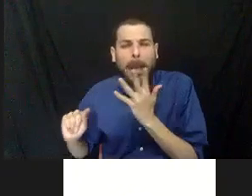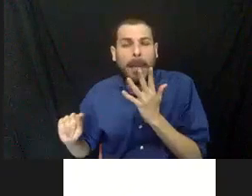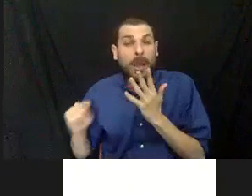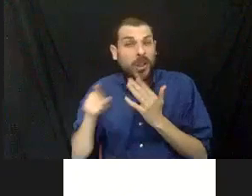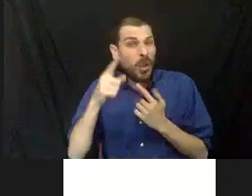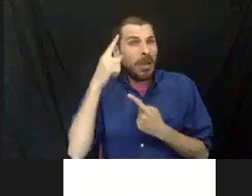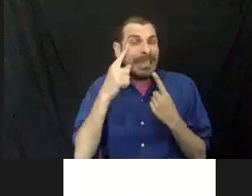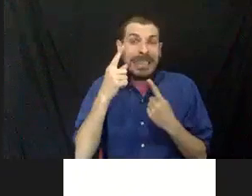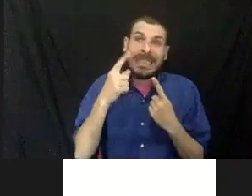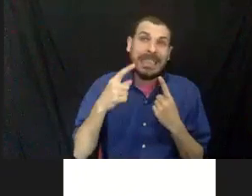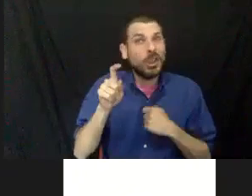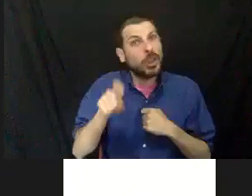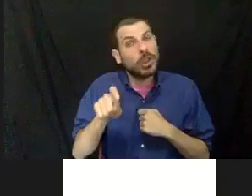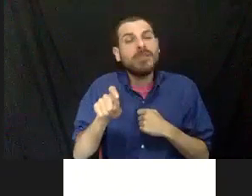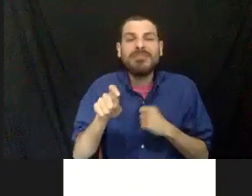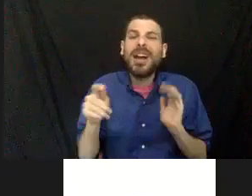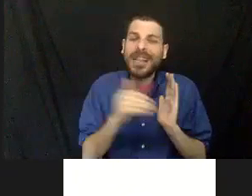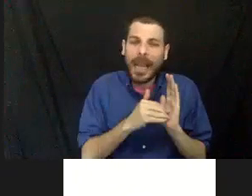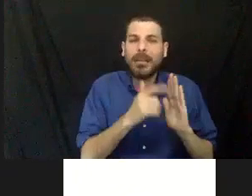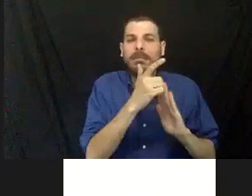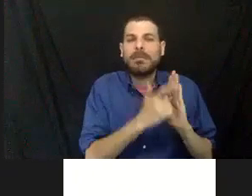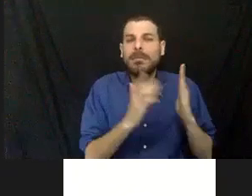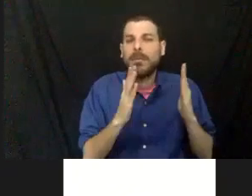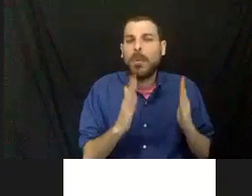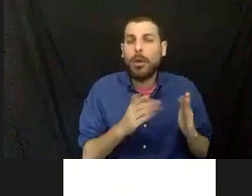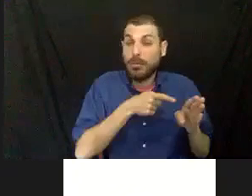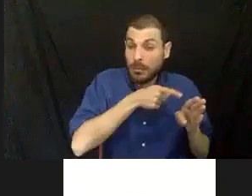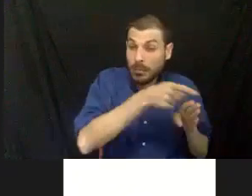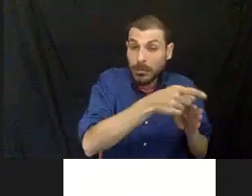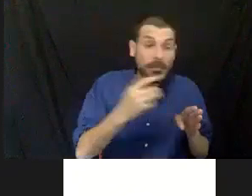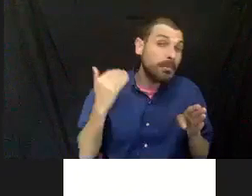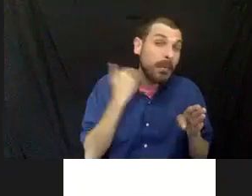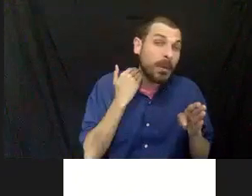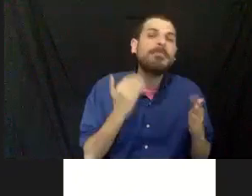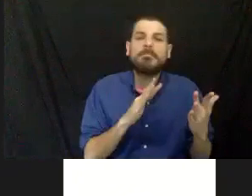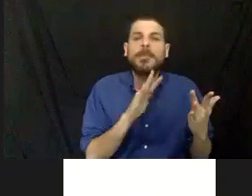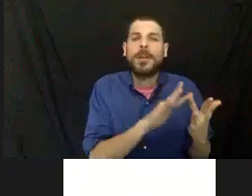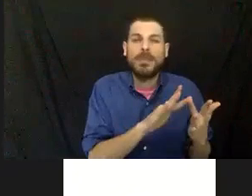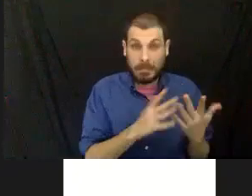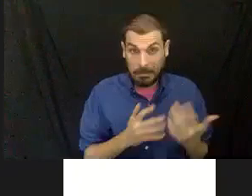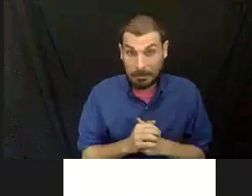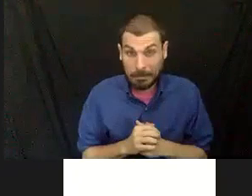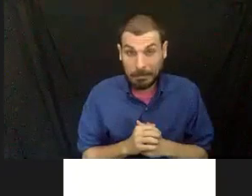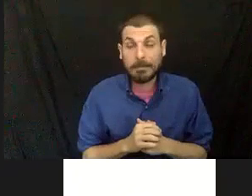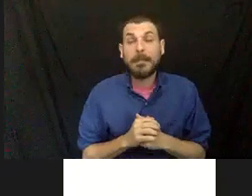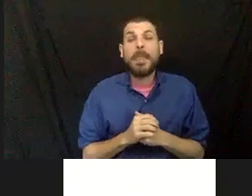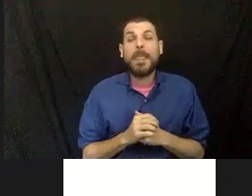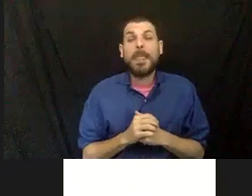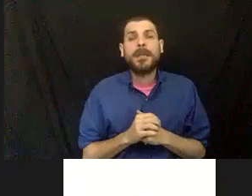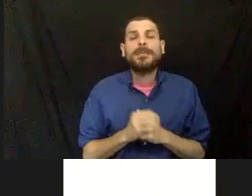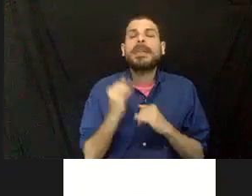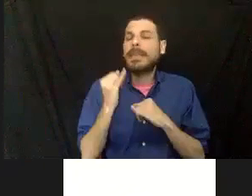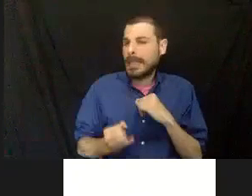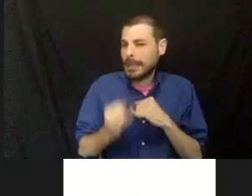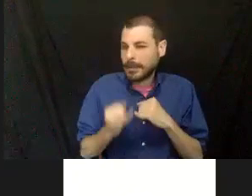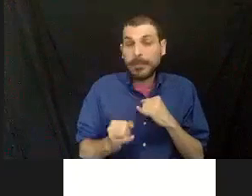about. And the last thing that I want to mention is that for private